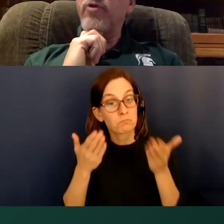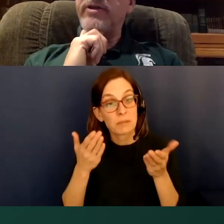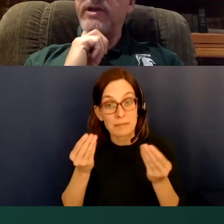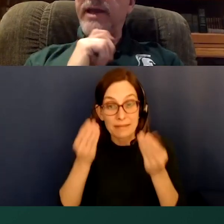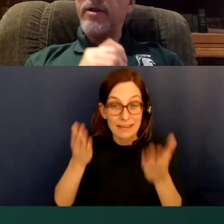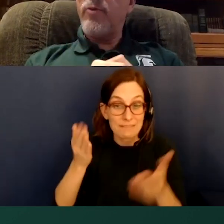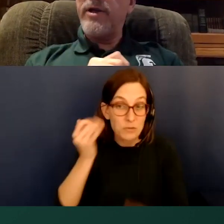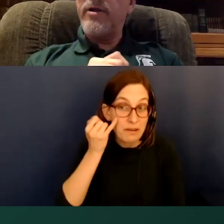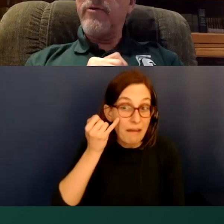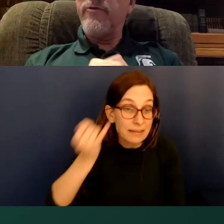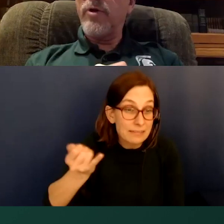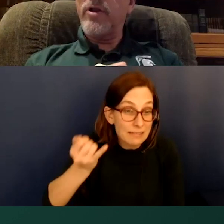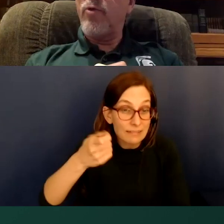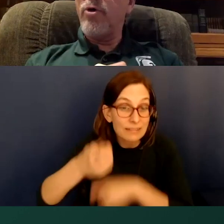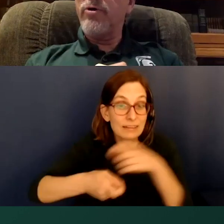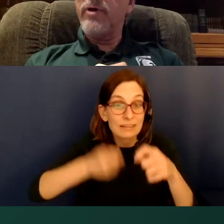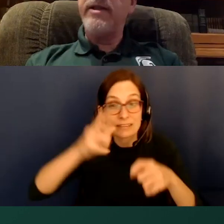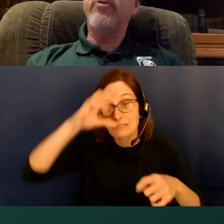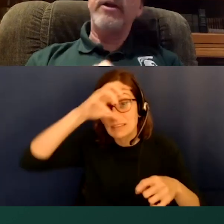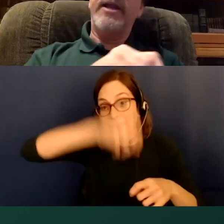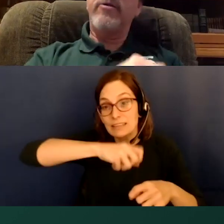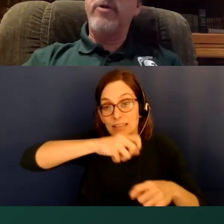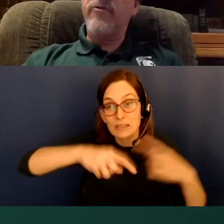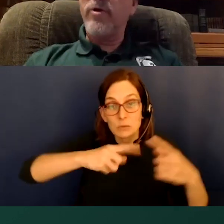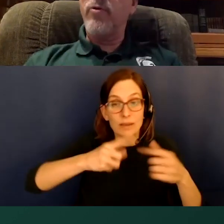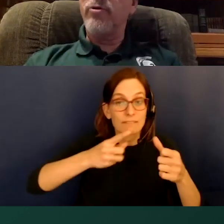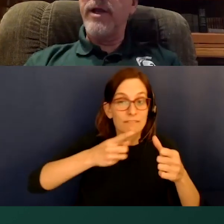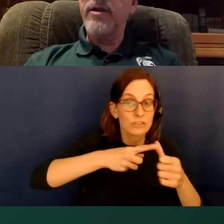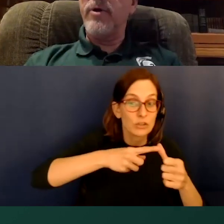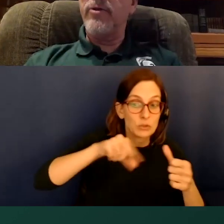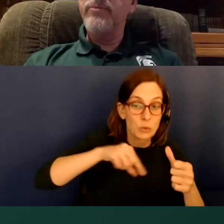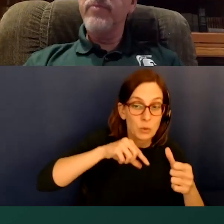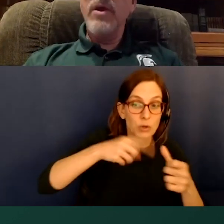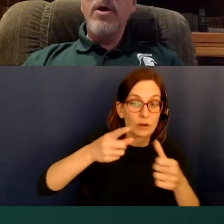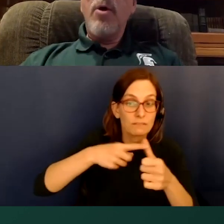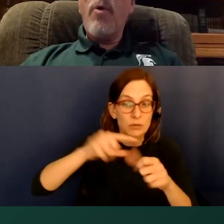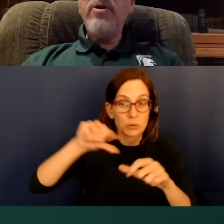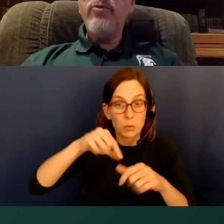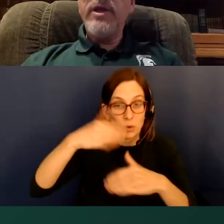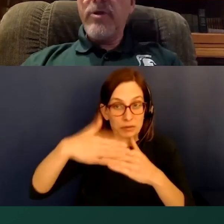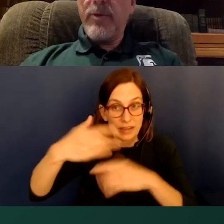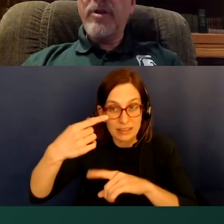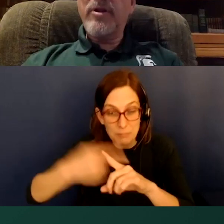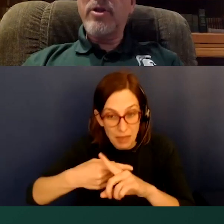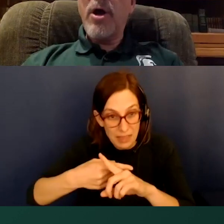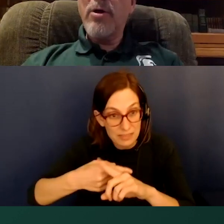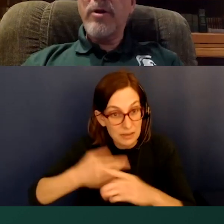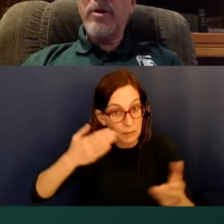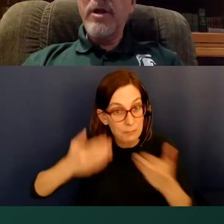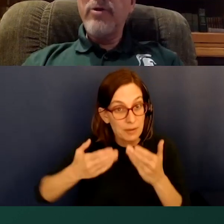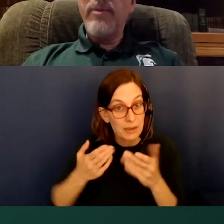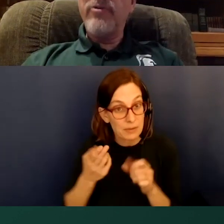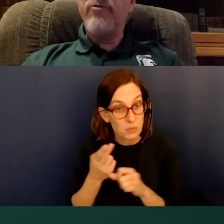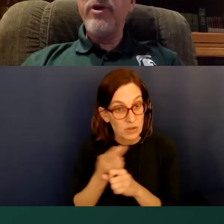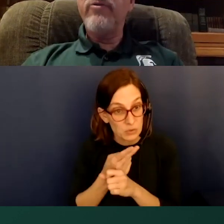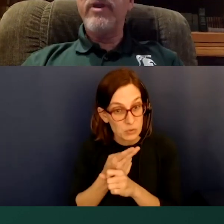of trying to guess when it's first quarter and then trying to guess when it's first quarter next month, why don't we use the stars